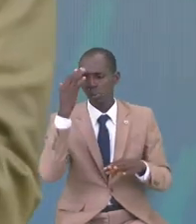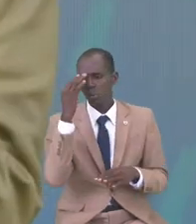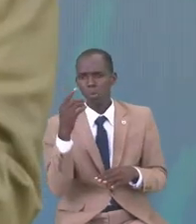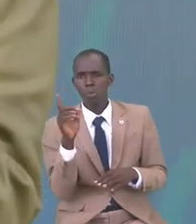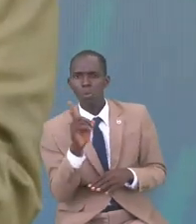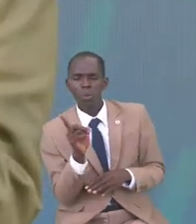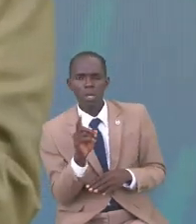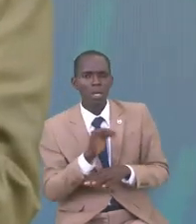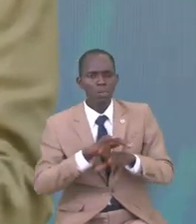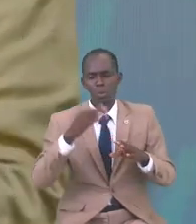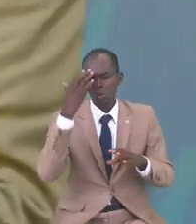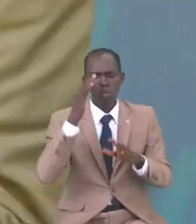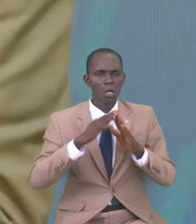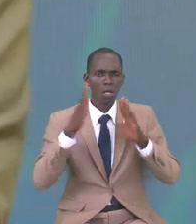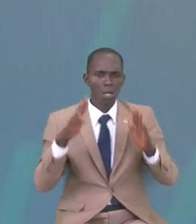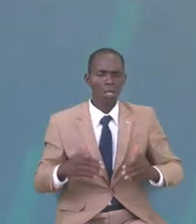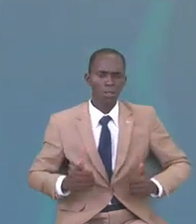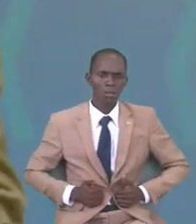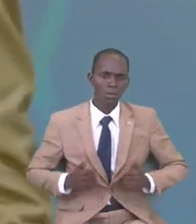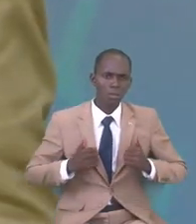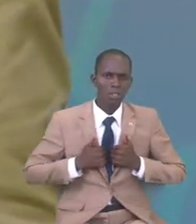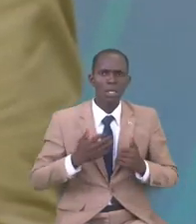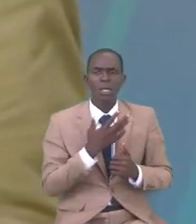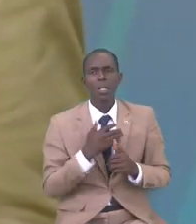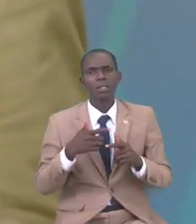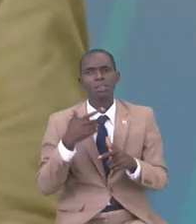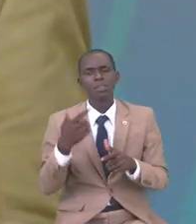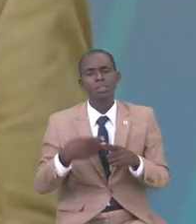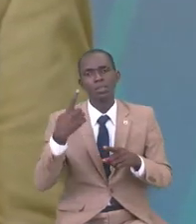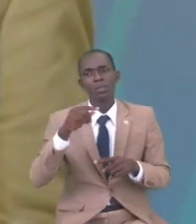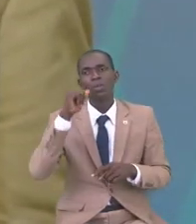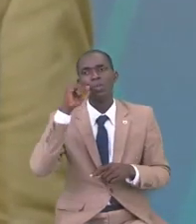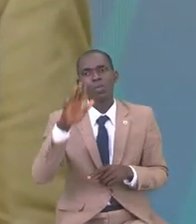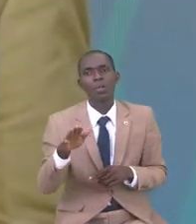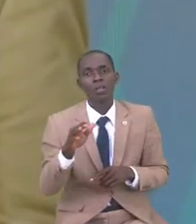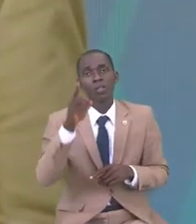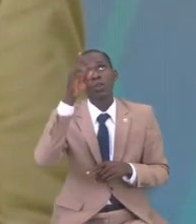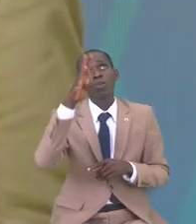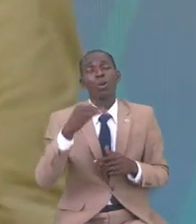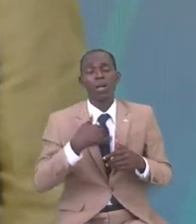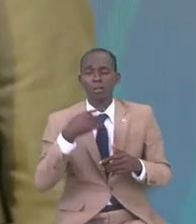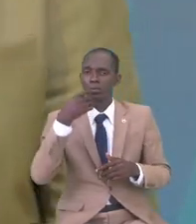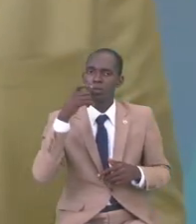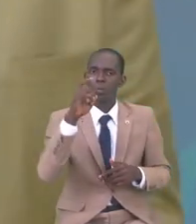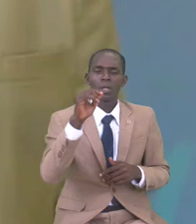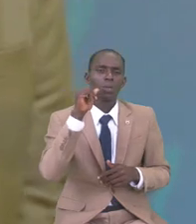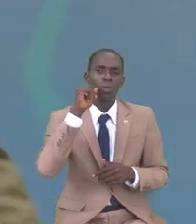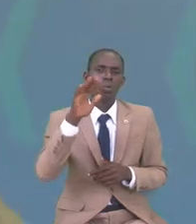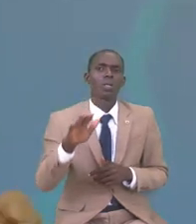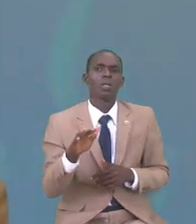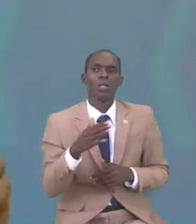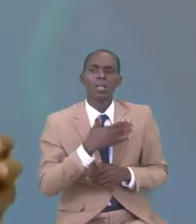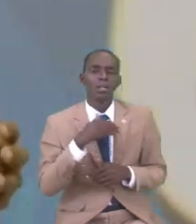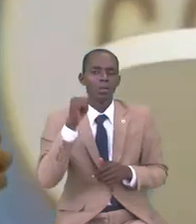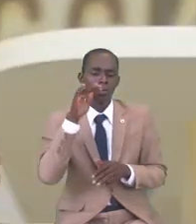know her address. And then the woman, God has commanded her. And then she's